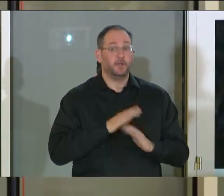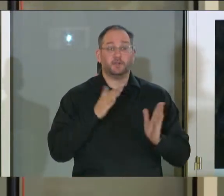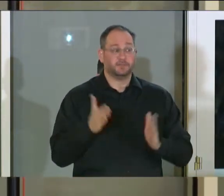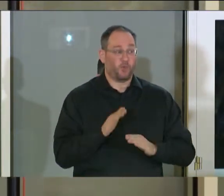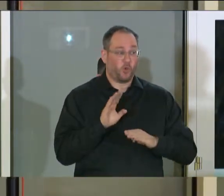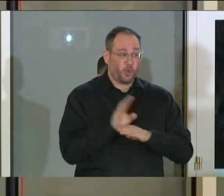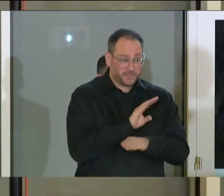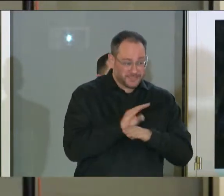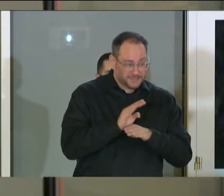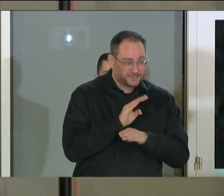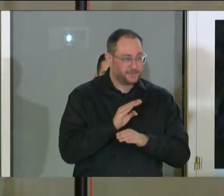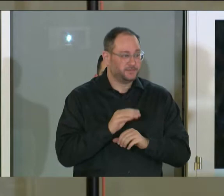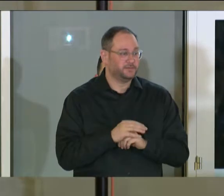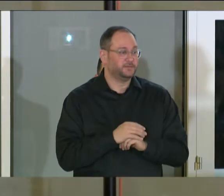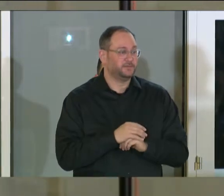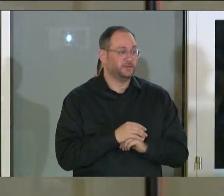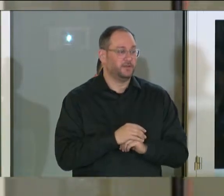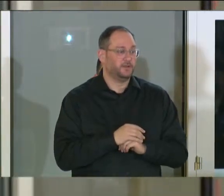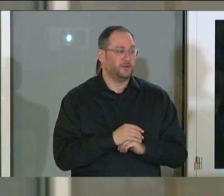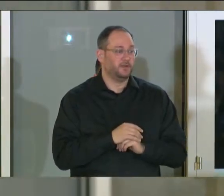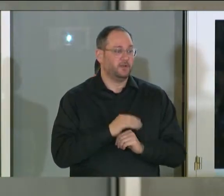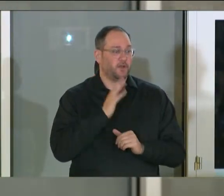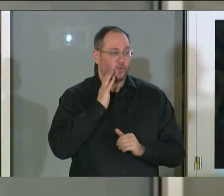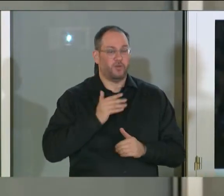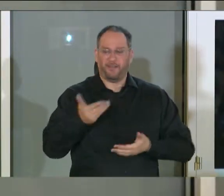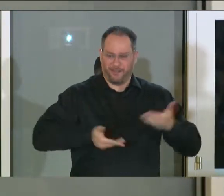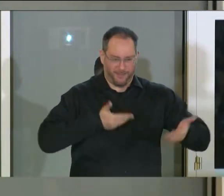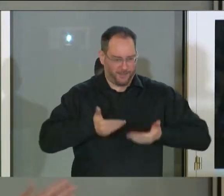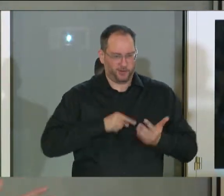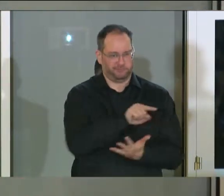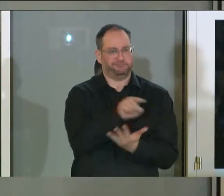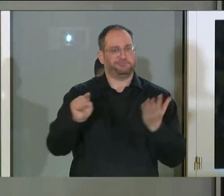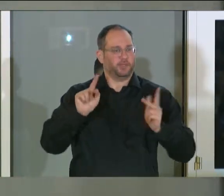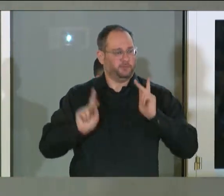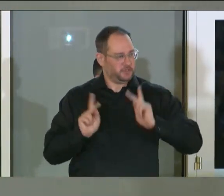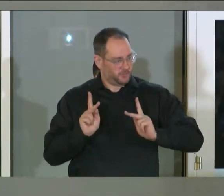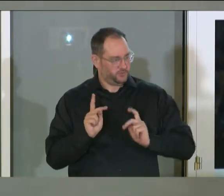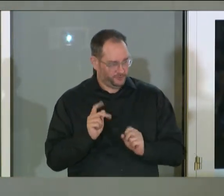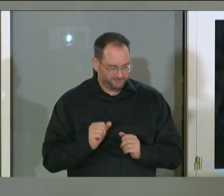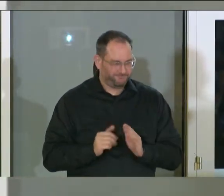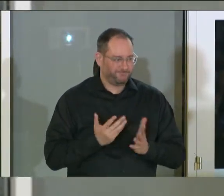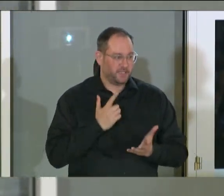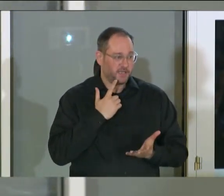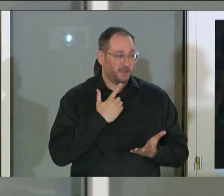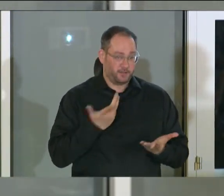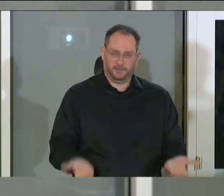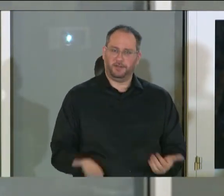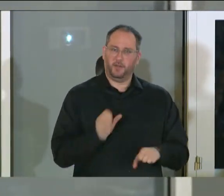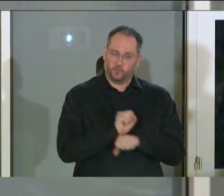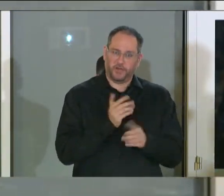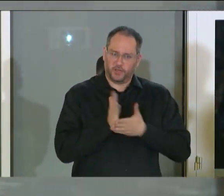lots of work to do. The second part, housing. How many people like housing?